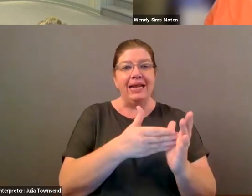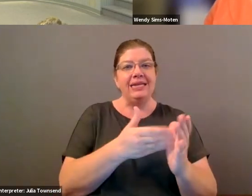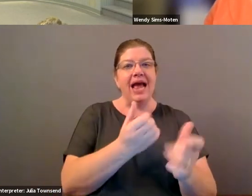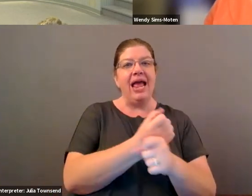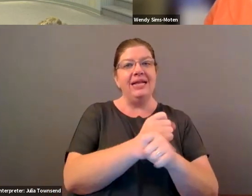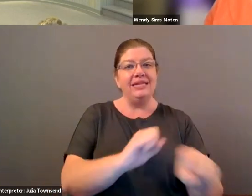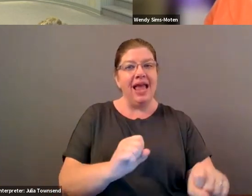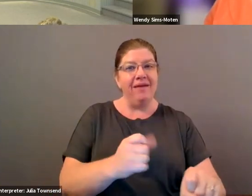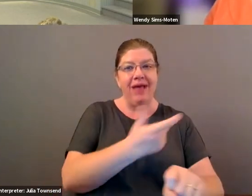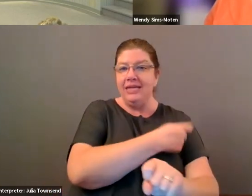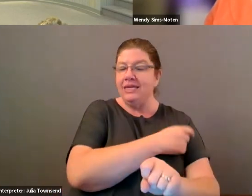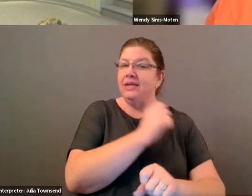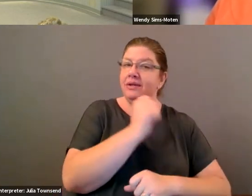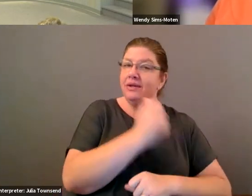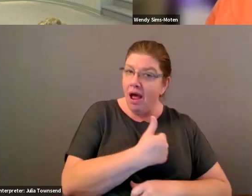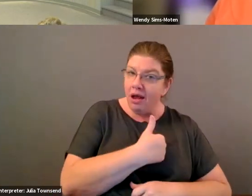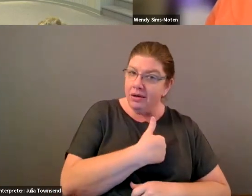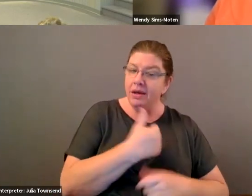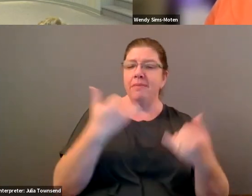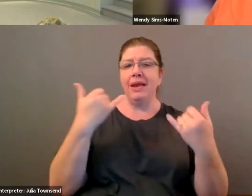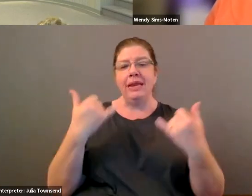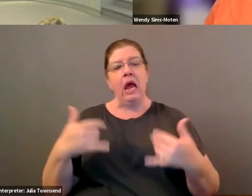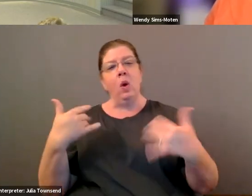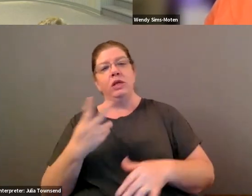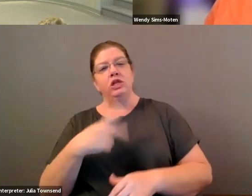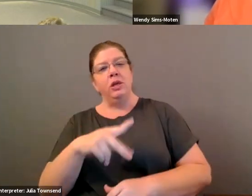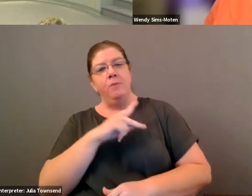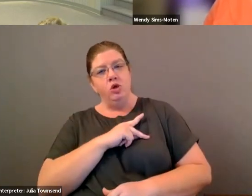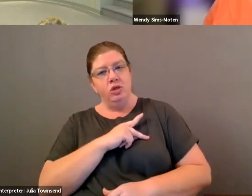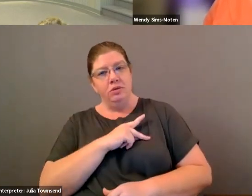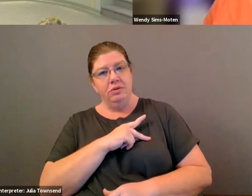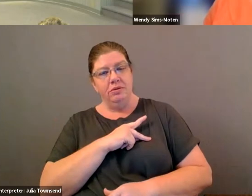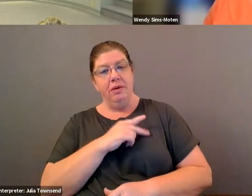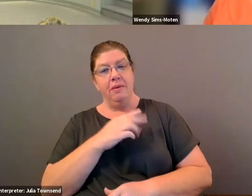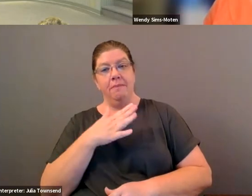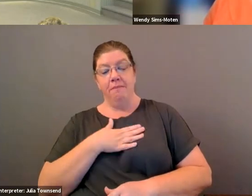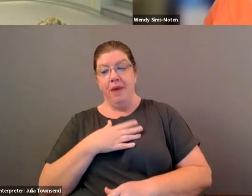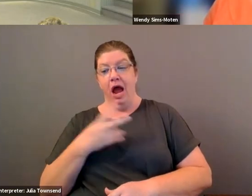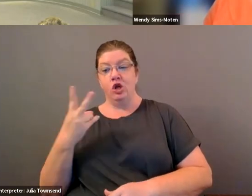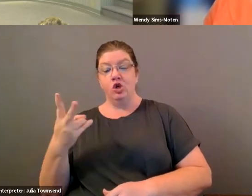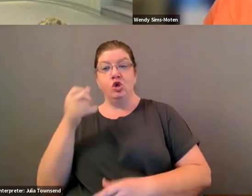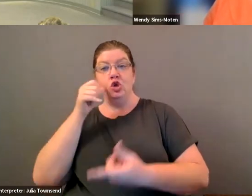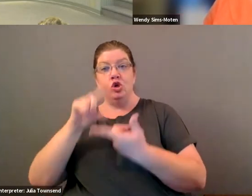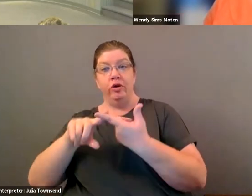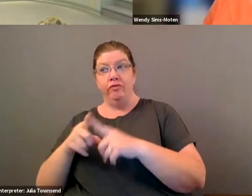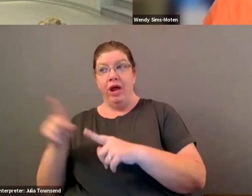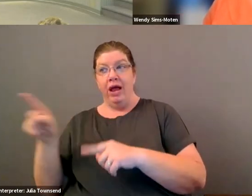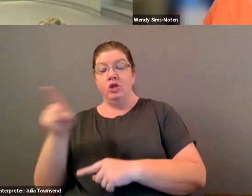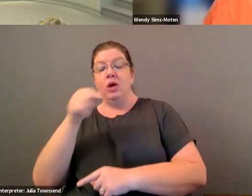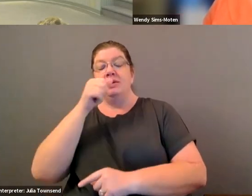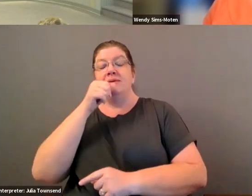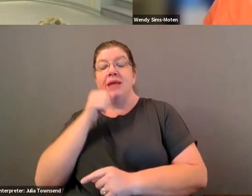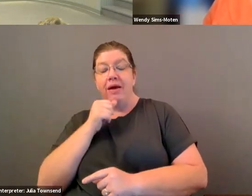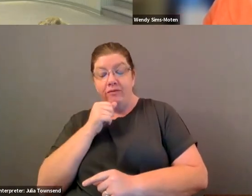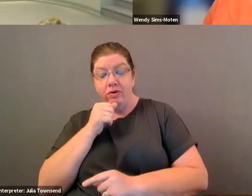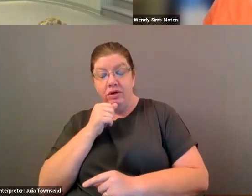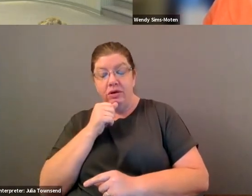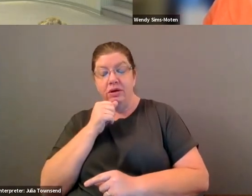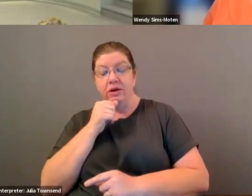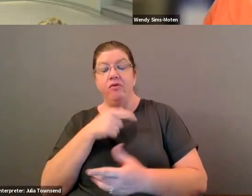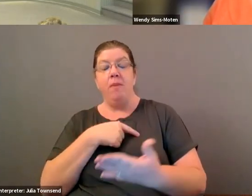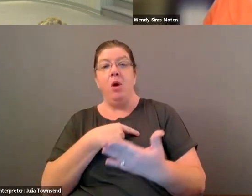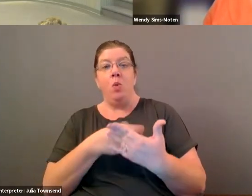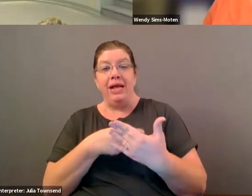vaccine. But now it's personal. Besides my two girlfriends suffering from racing